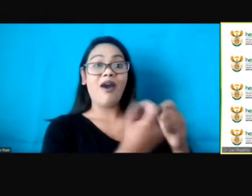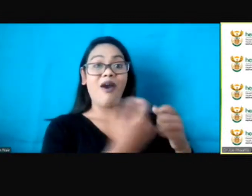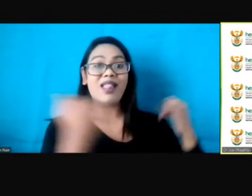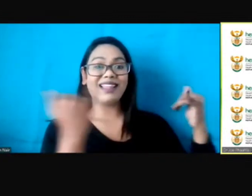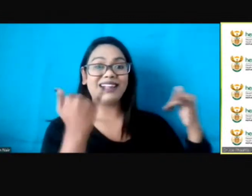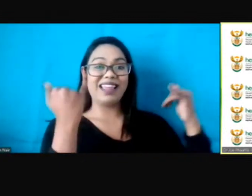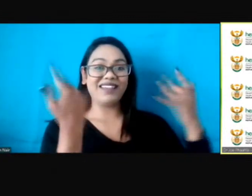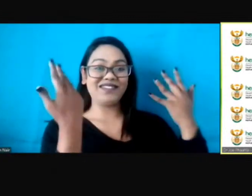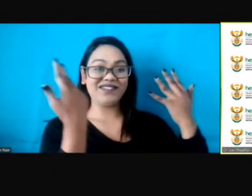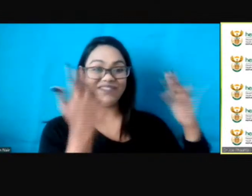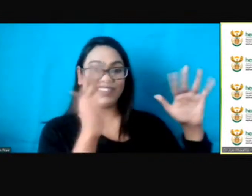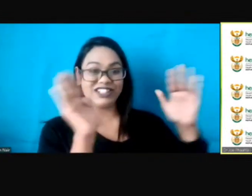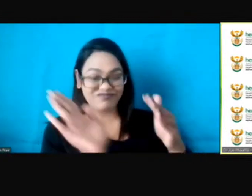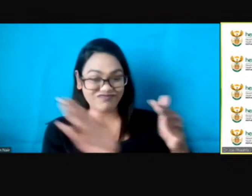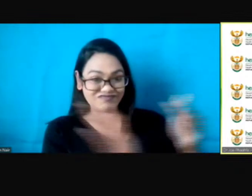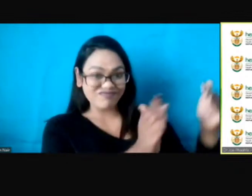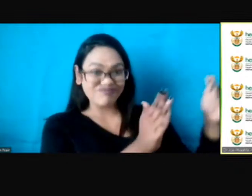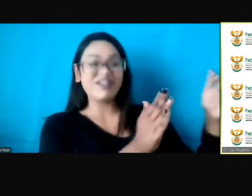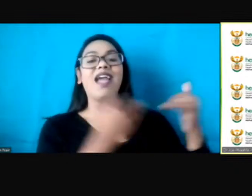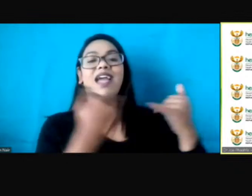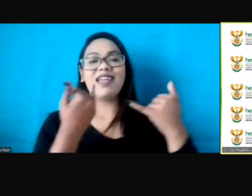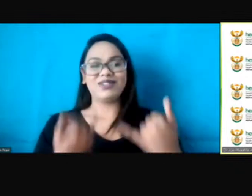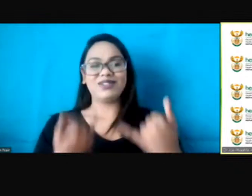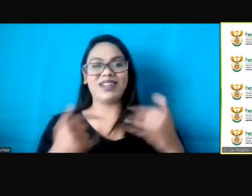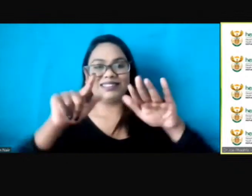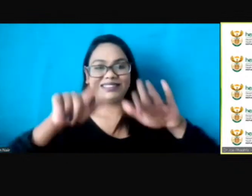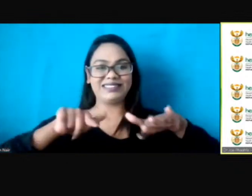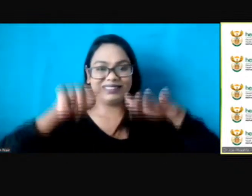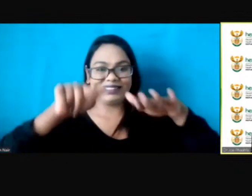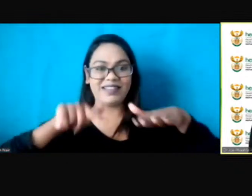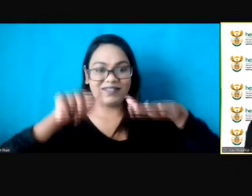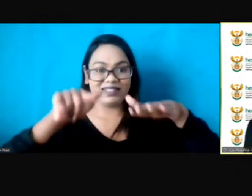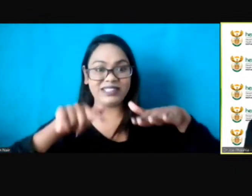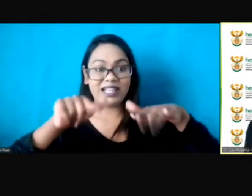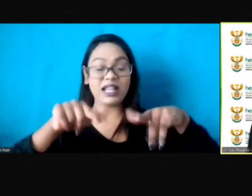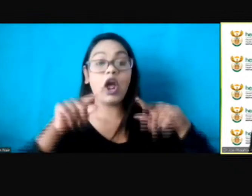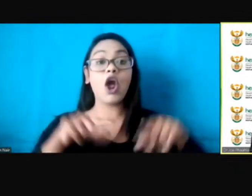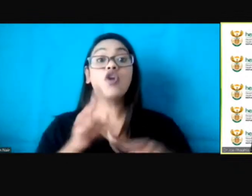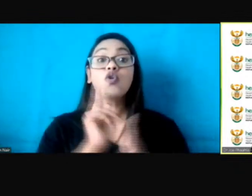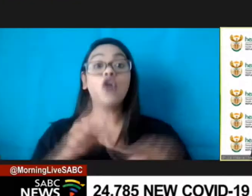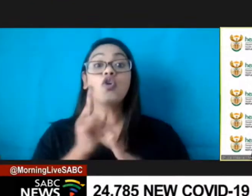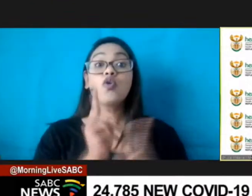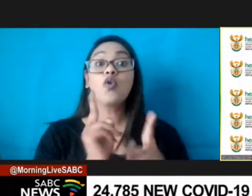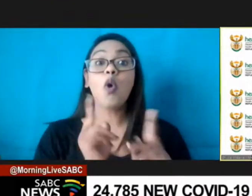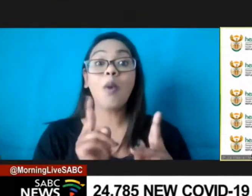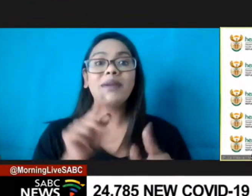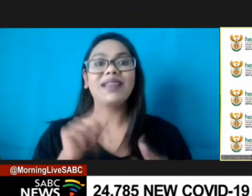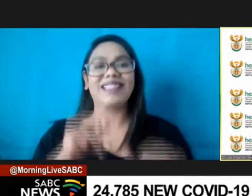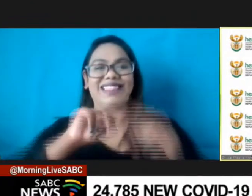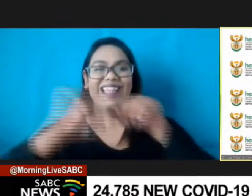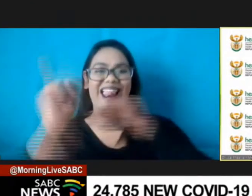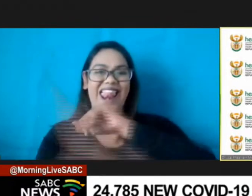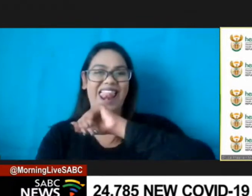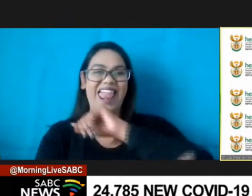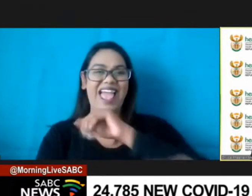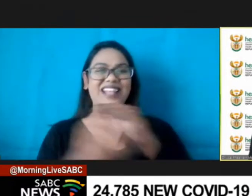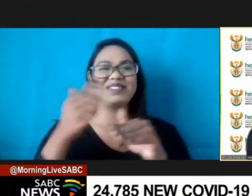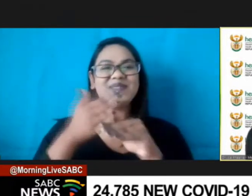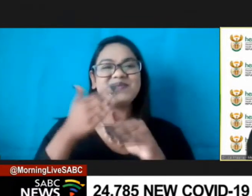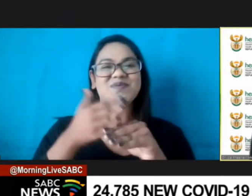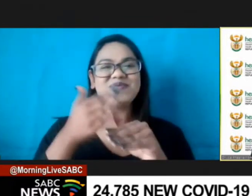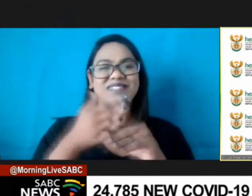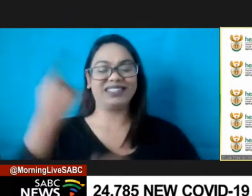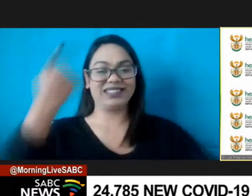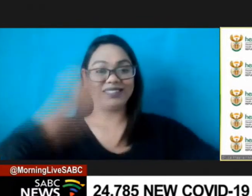is traditionally, today on the 17th, is traditionally the last working day for many industries in